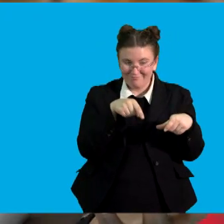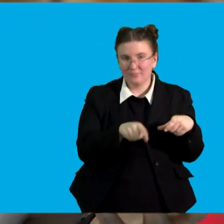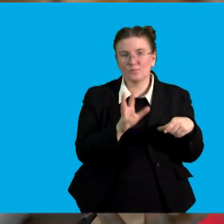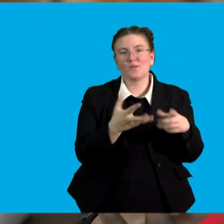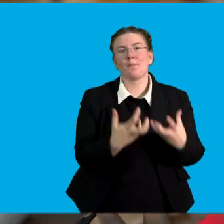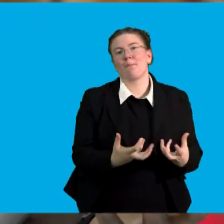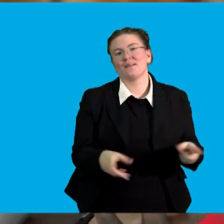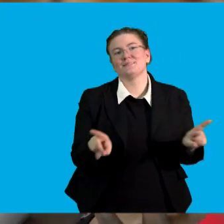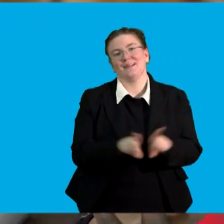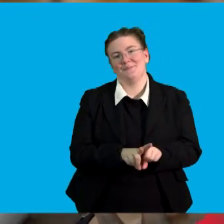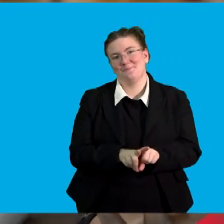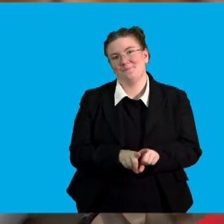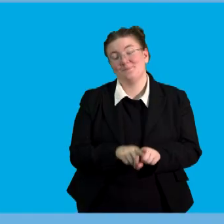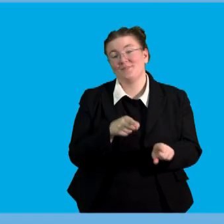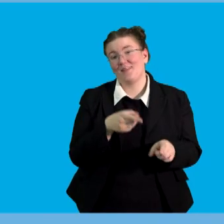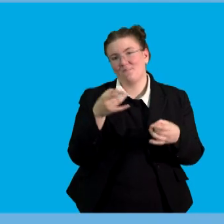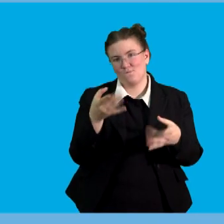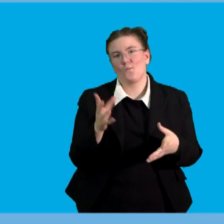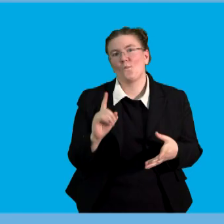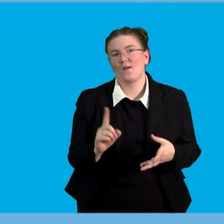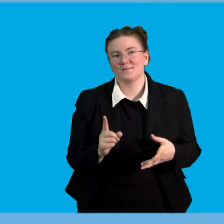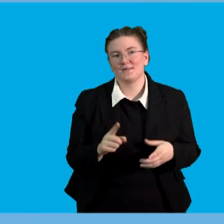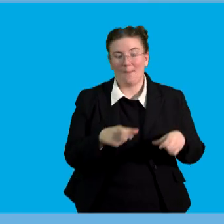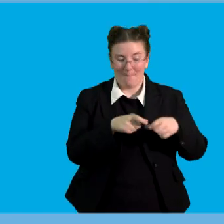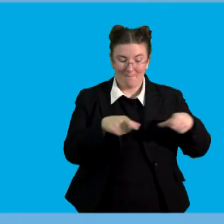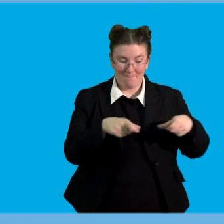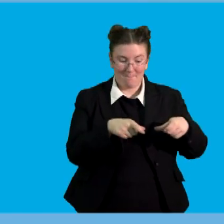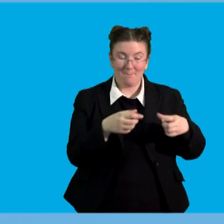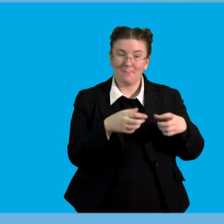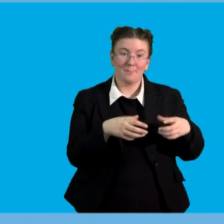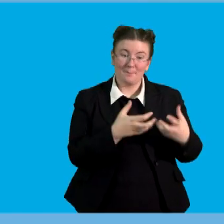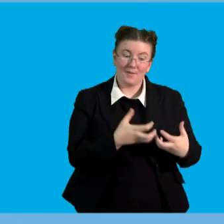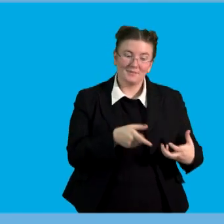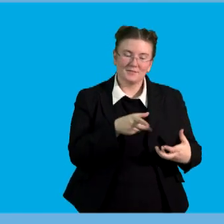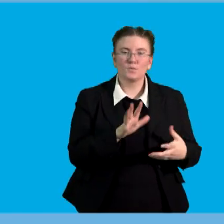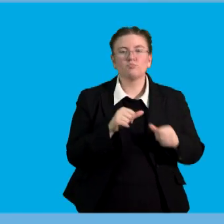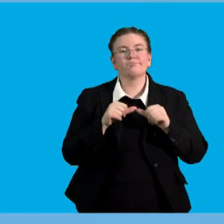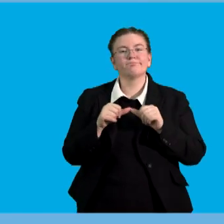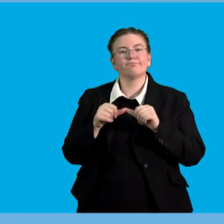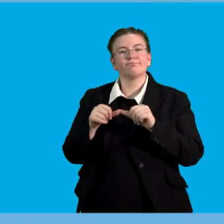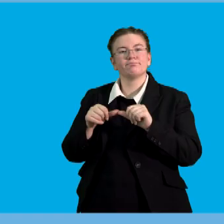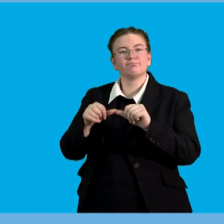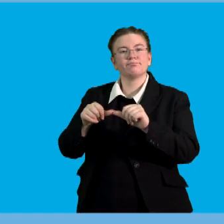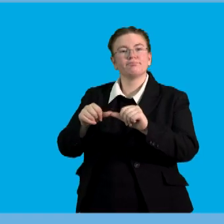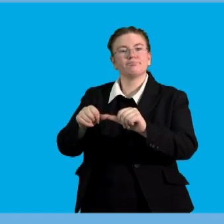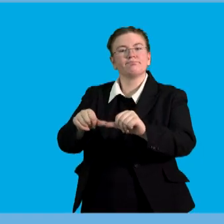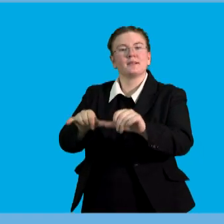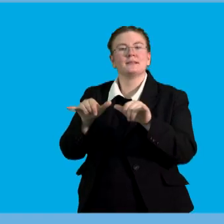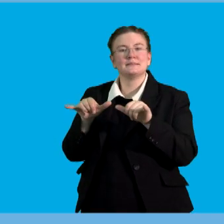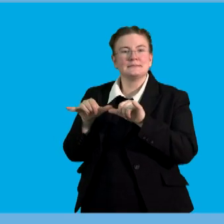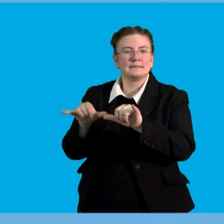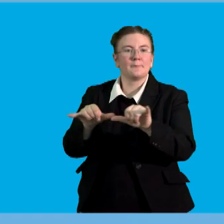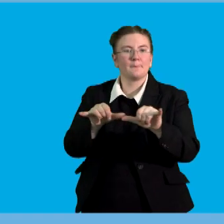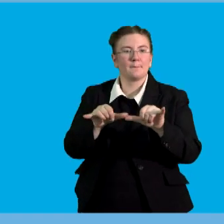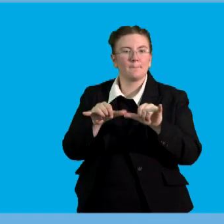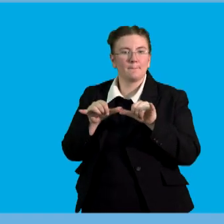same mass, will still have the same mass. So then that tells us that the mass will always remain constant, or the mass will always